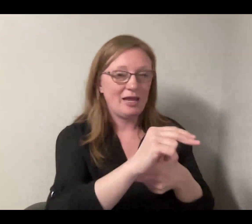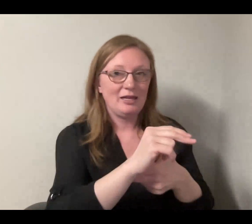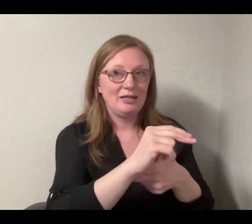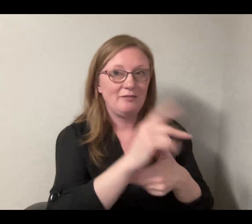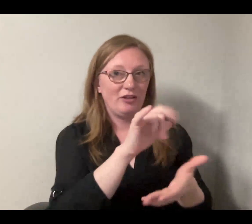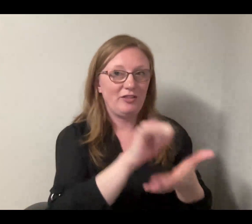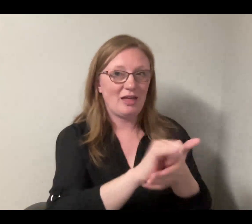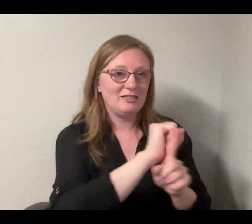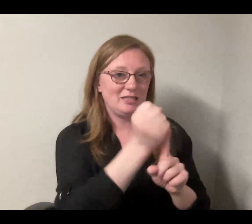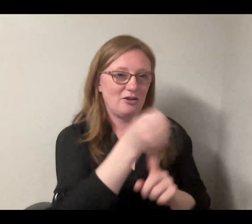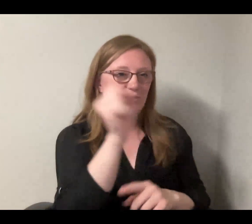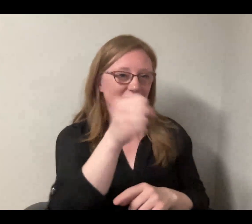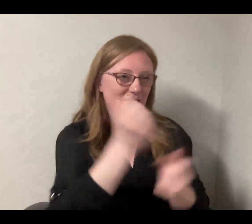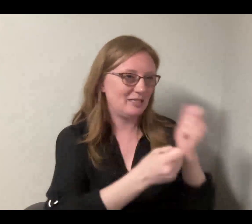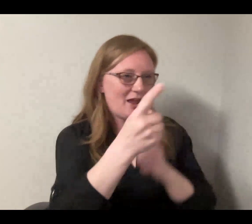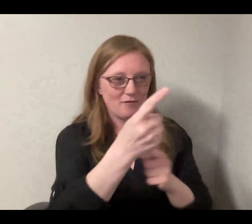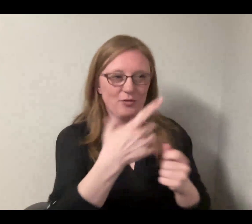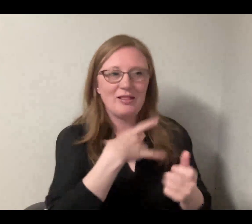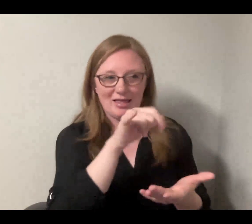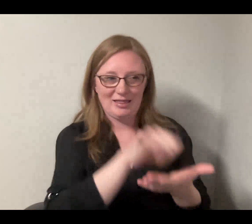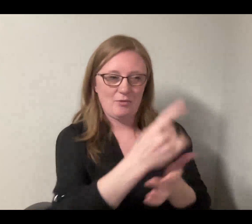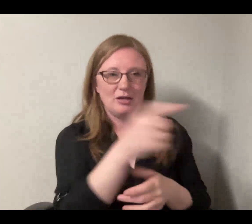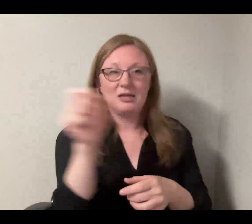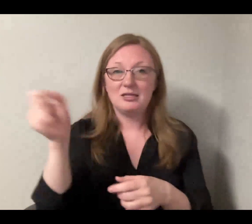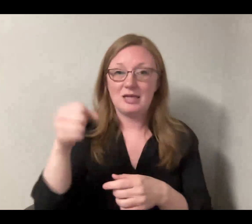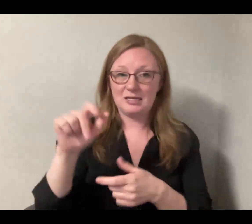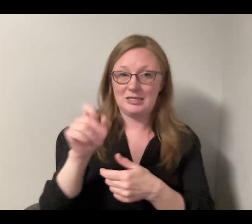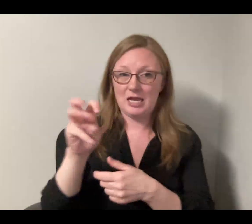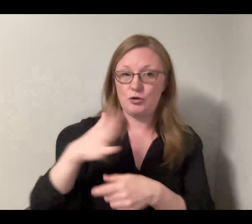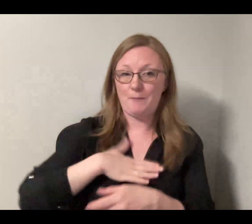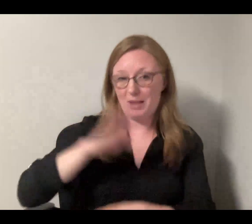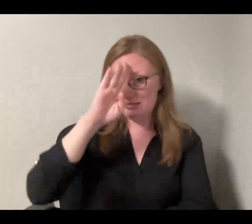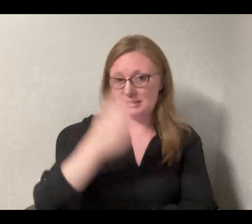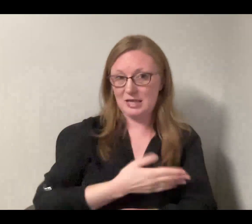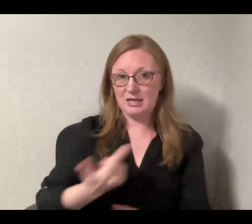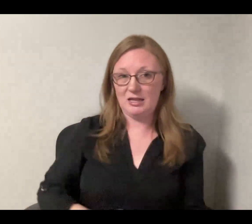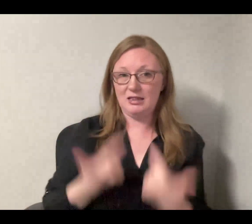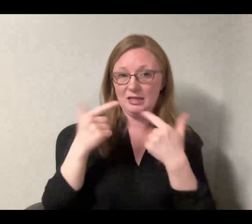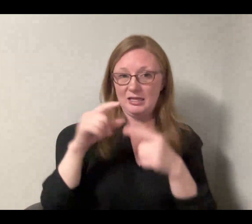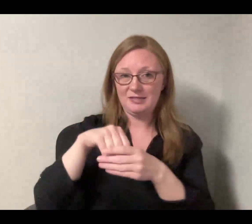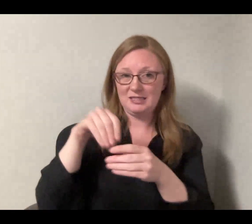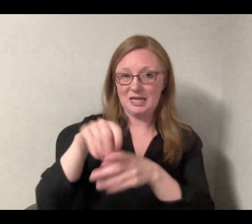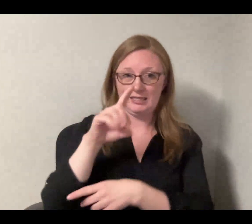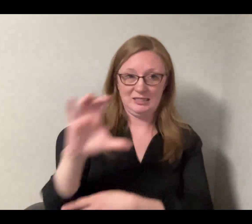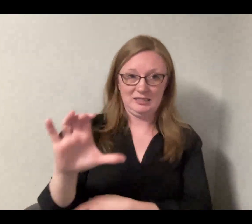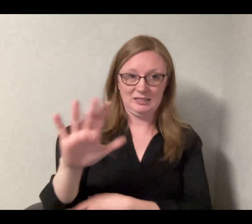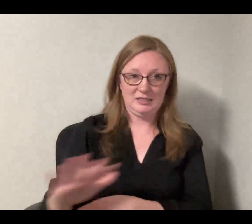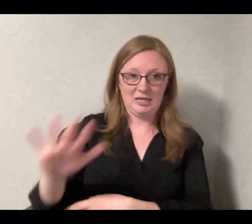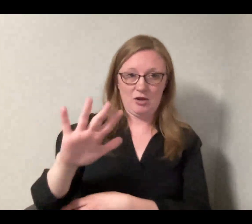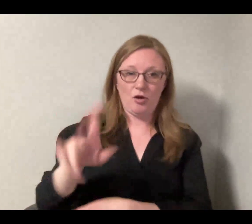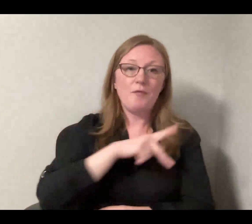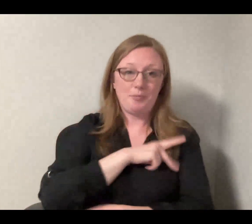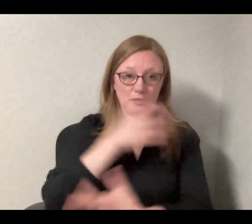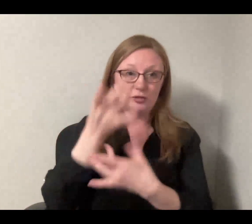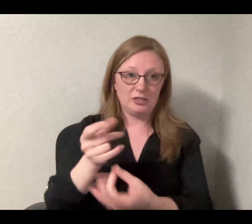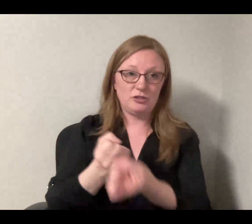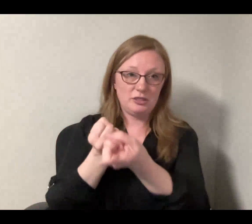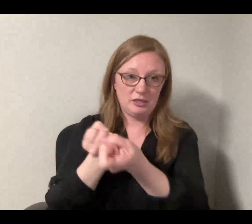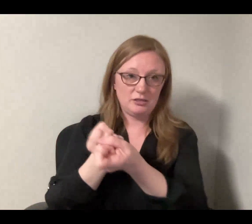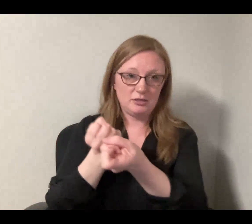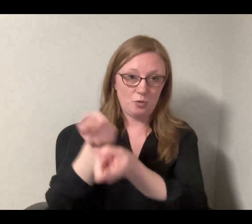of scenario. So everyone loves to play that one out. So Andrew, my son lives in the district, so I've got a personal interest in helping you